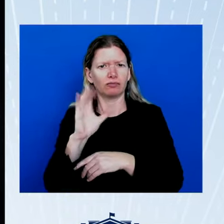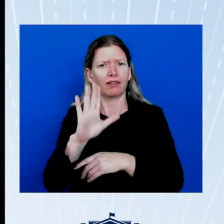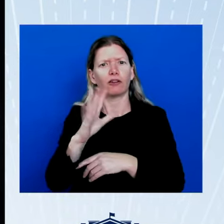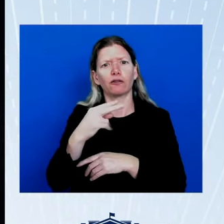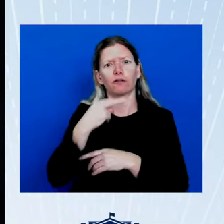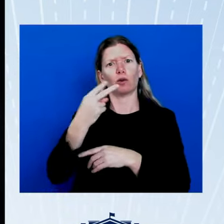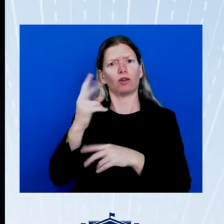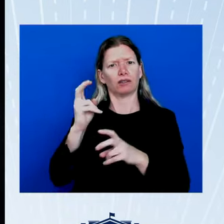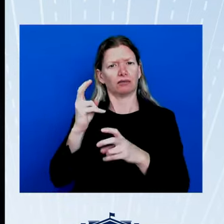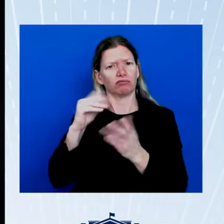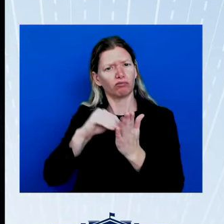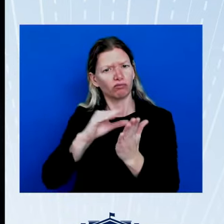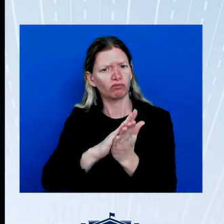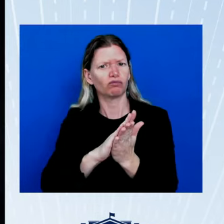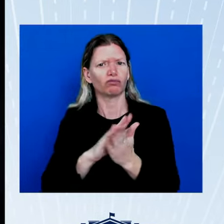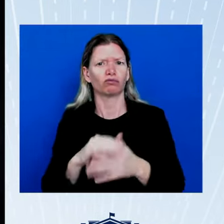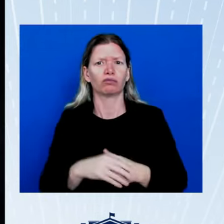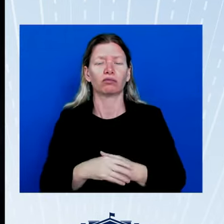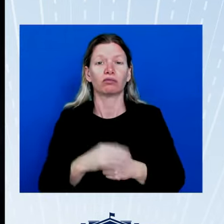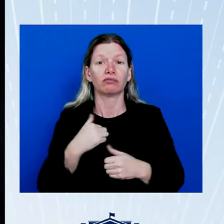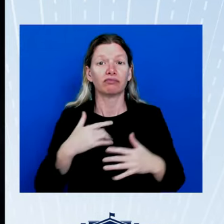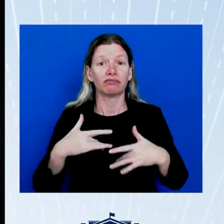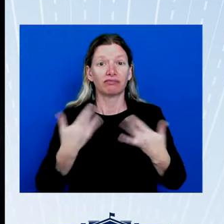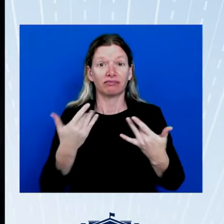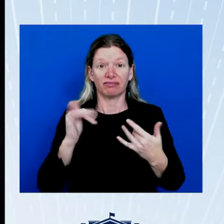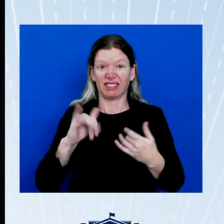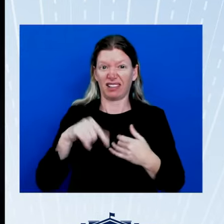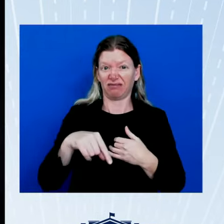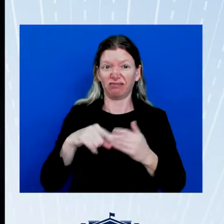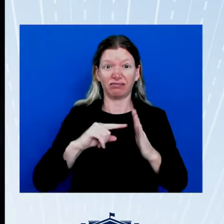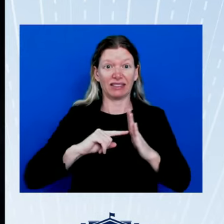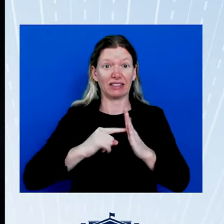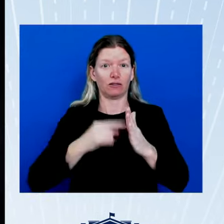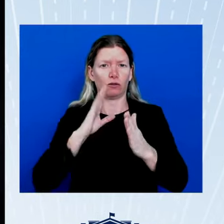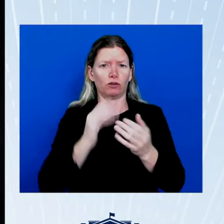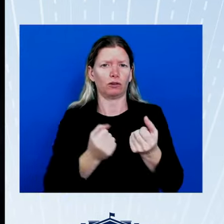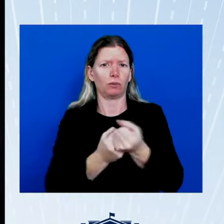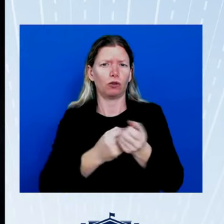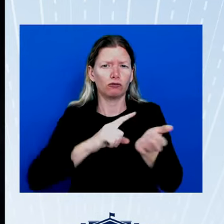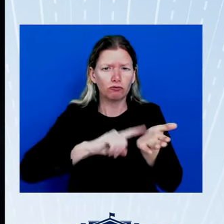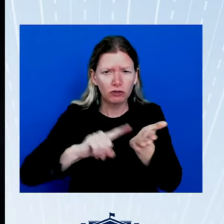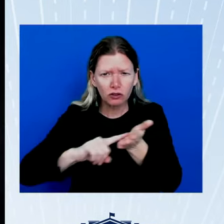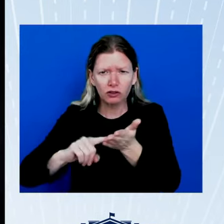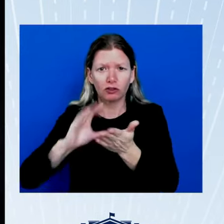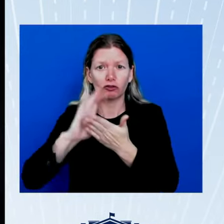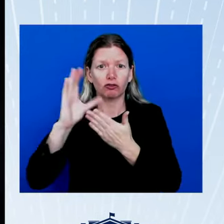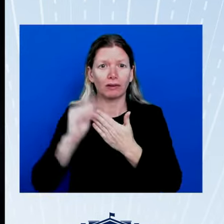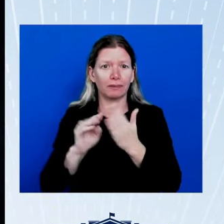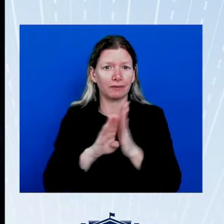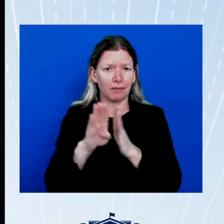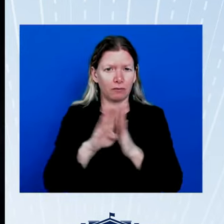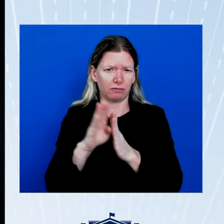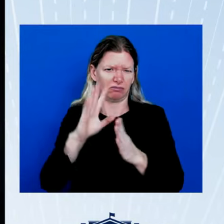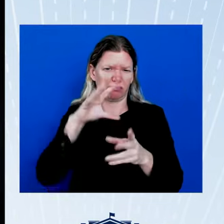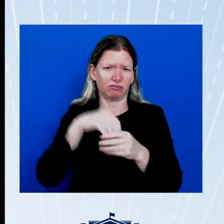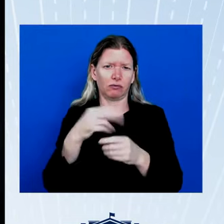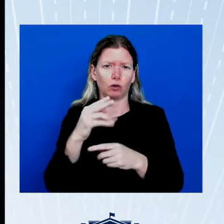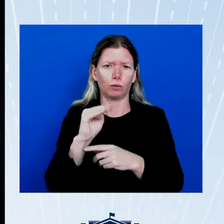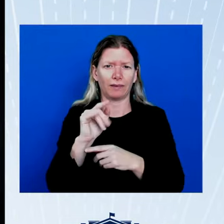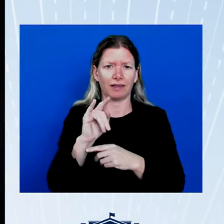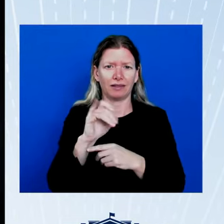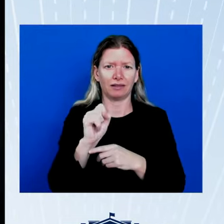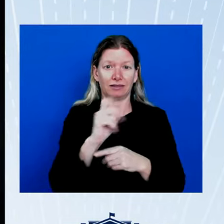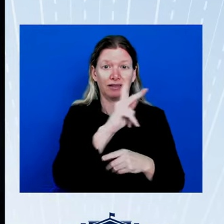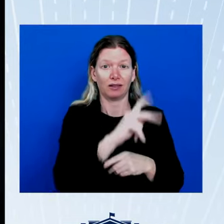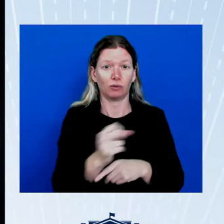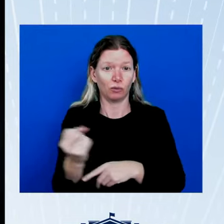and curriculum development in the humanities at K-12 and higher education institutions across the region.